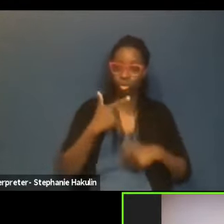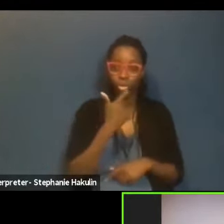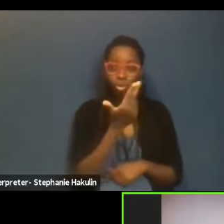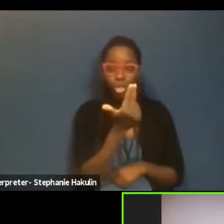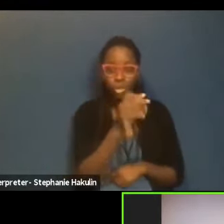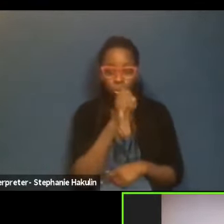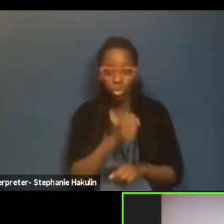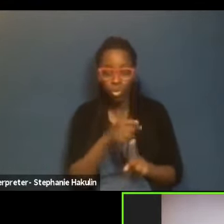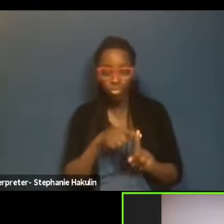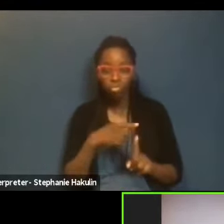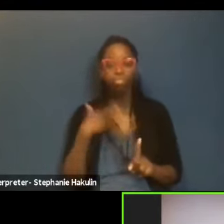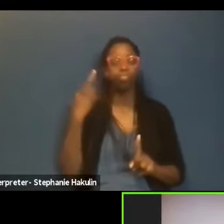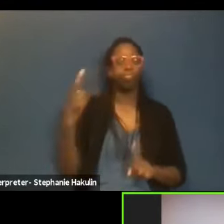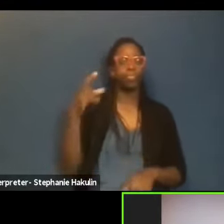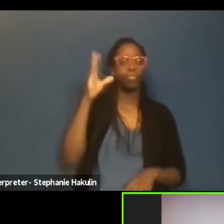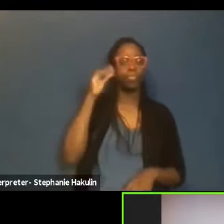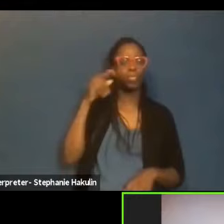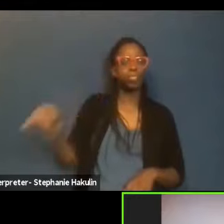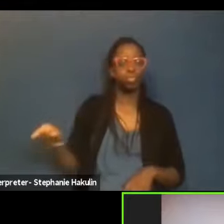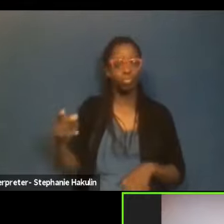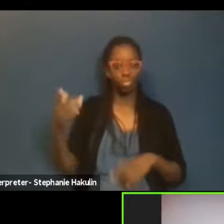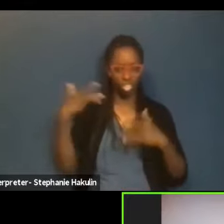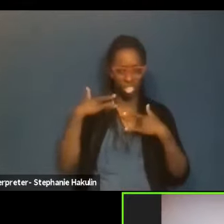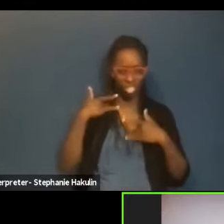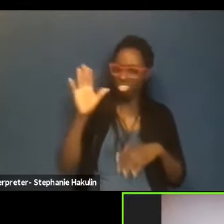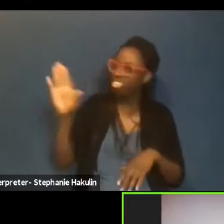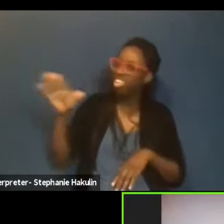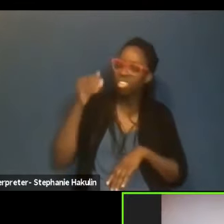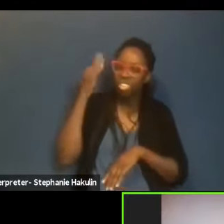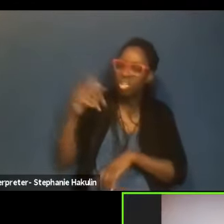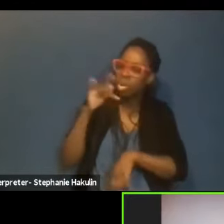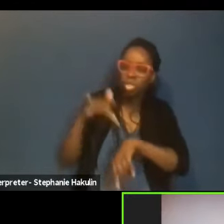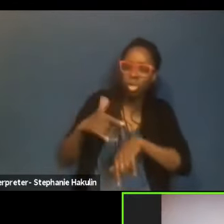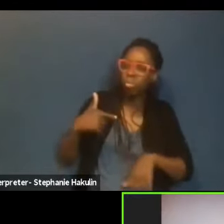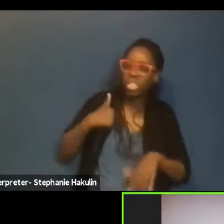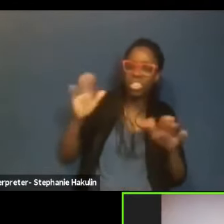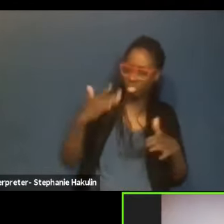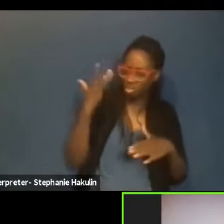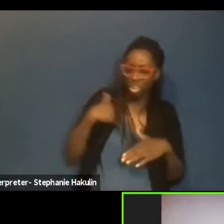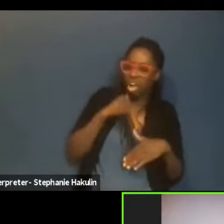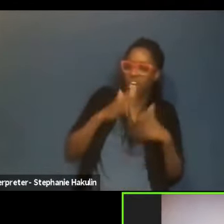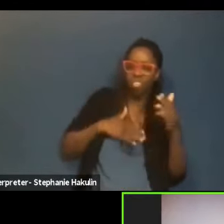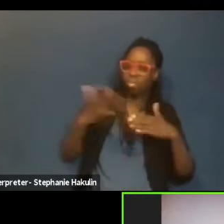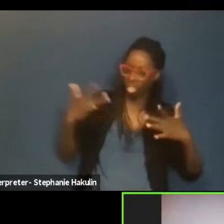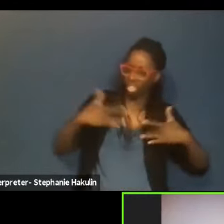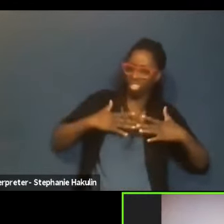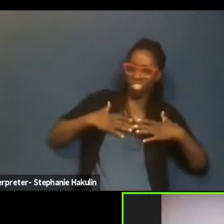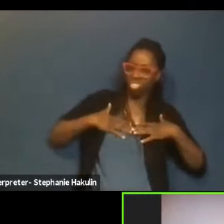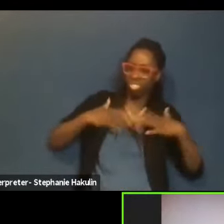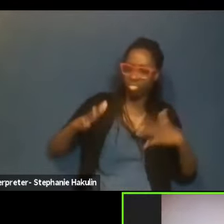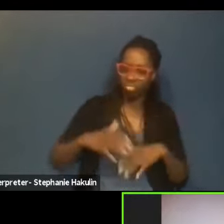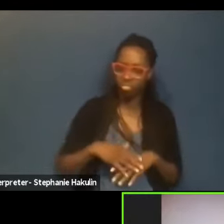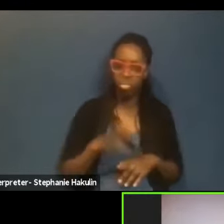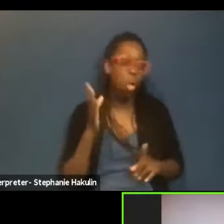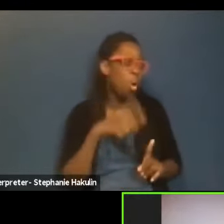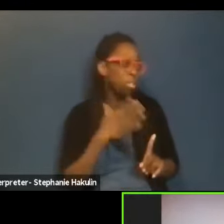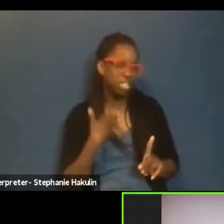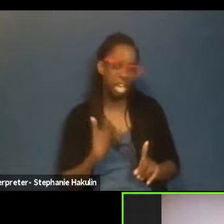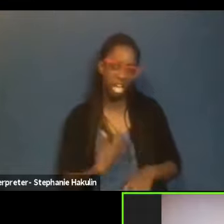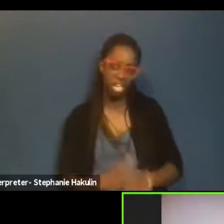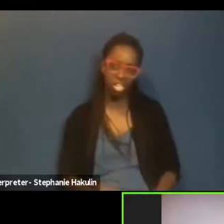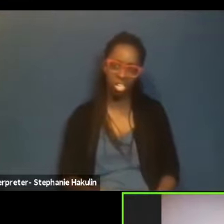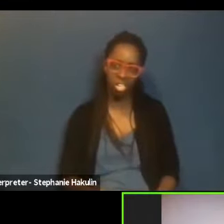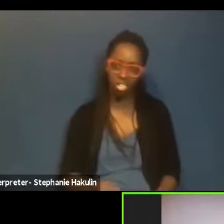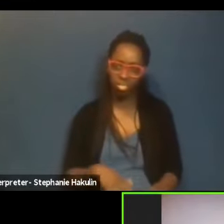not to touch me. After I tell him that he's made me uncomfortable, he tells me that he's sad, which has nothing to do with my point, but